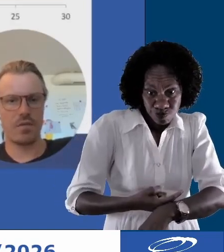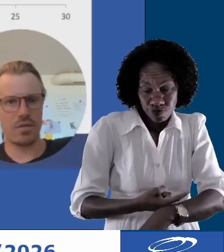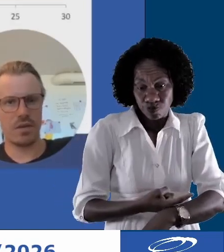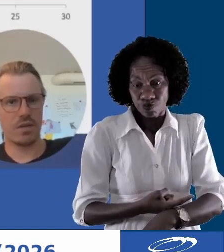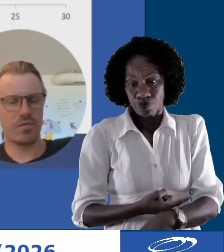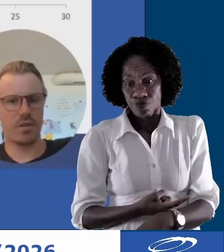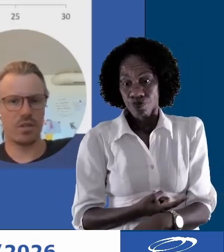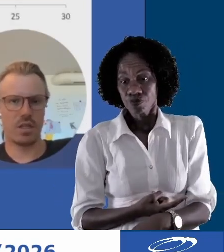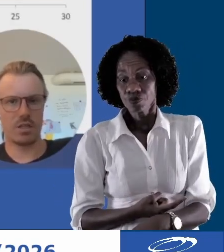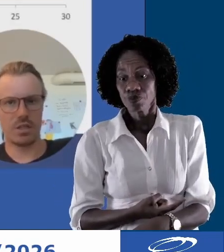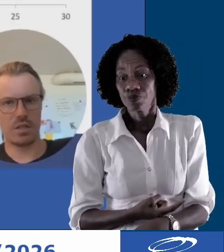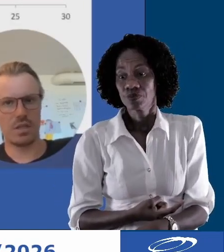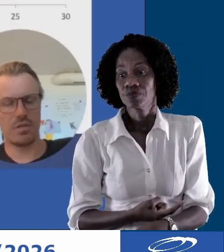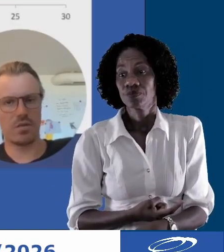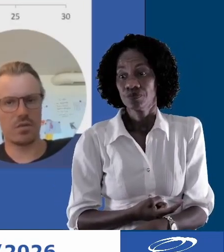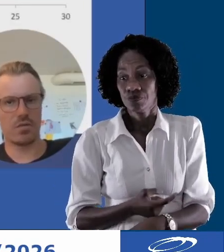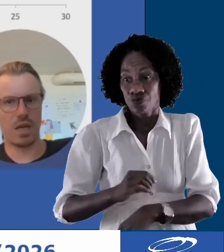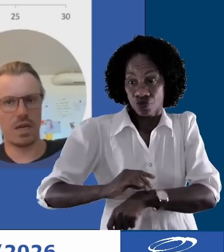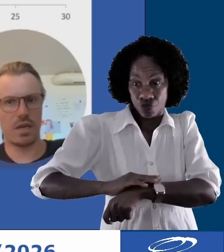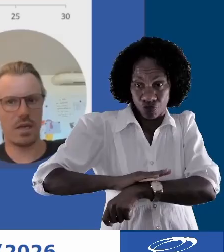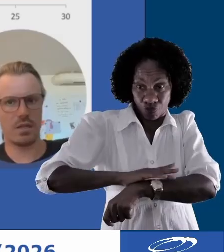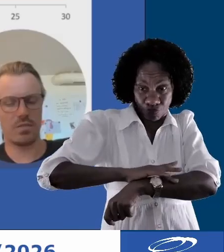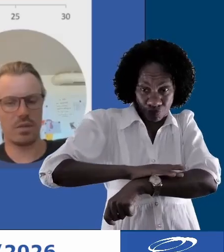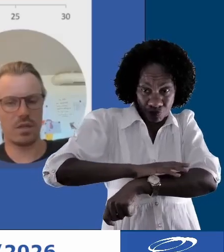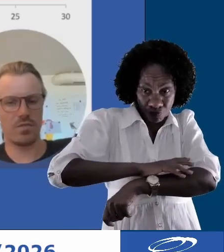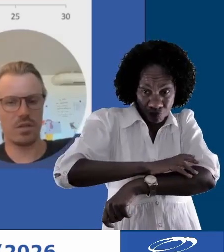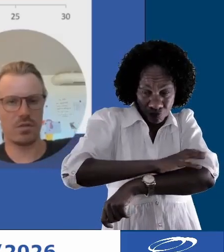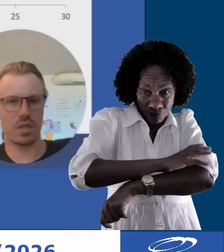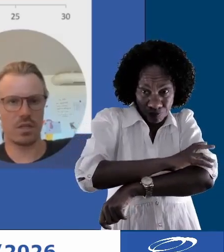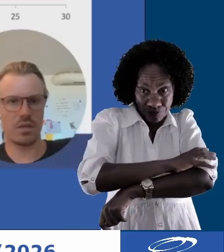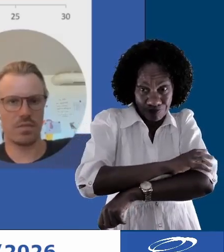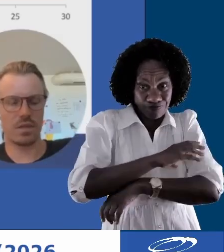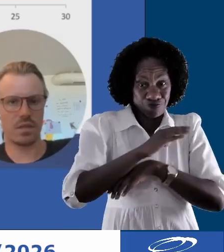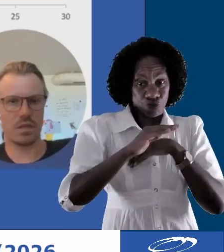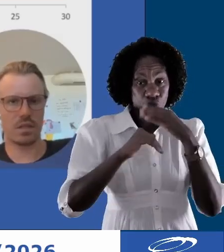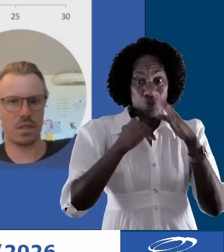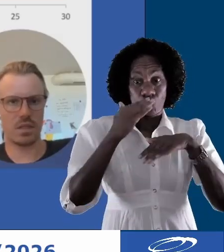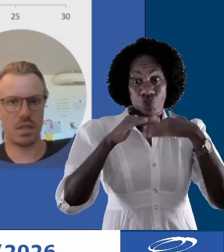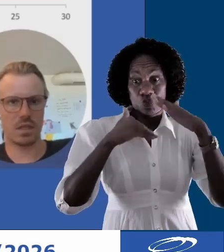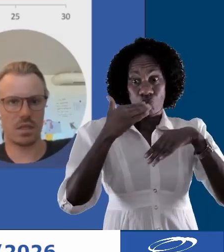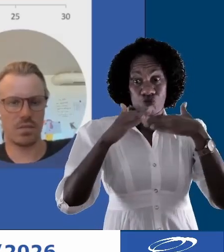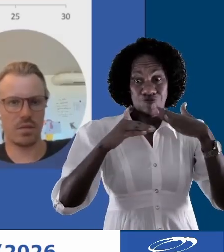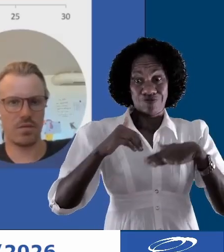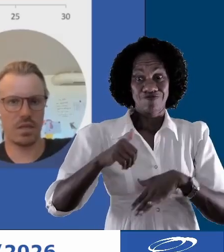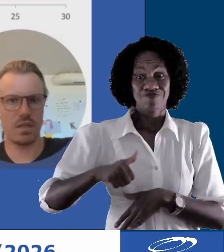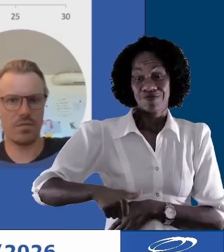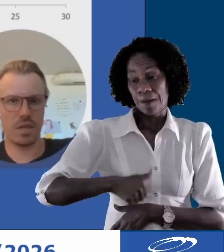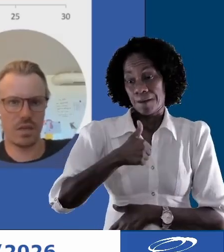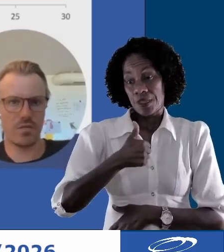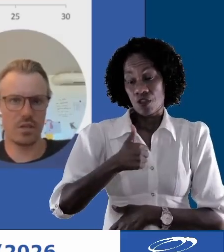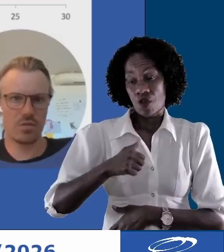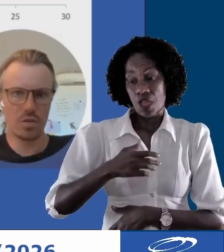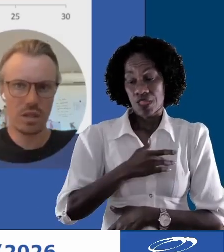Therefore, I find it very challenging and difficult to rely and interpret in vitro data. This is an example of an